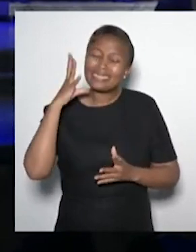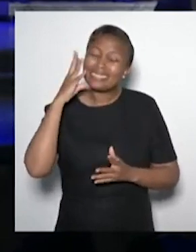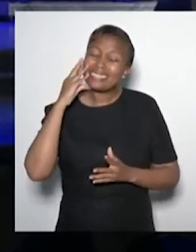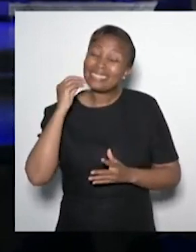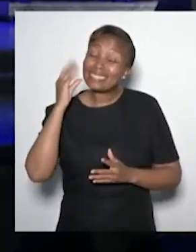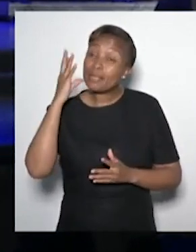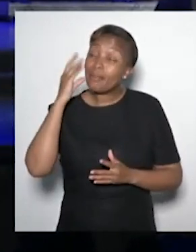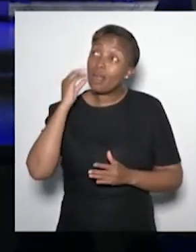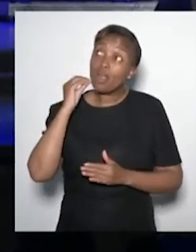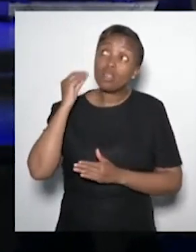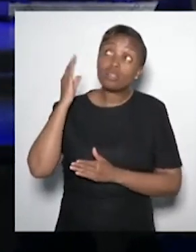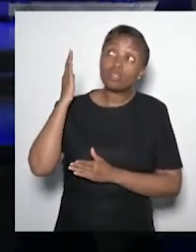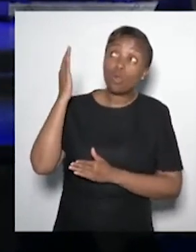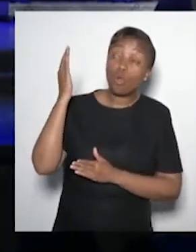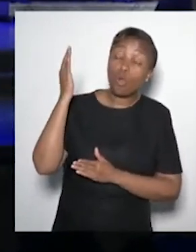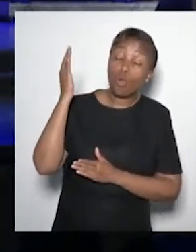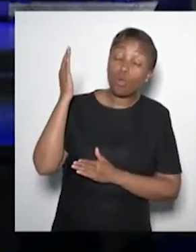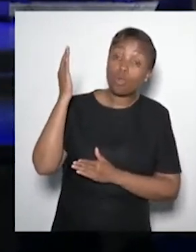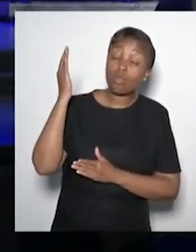God